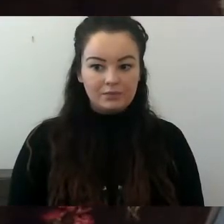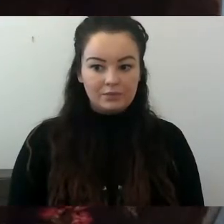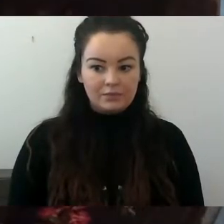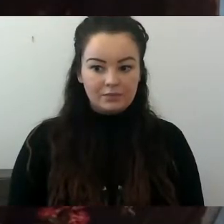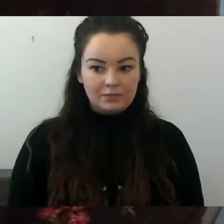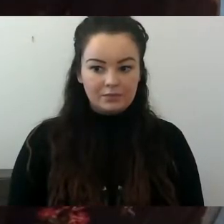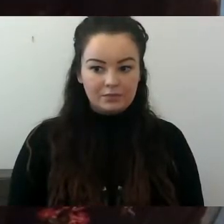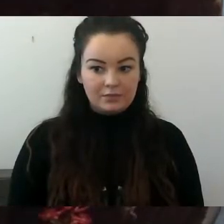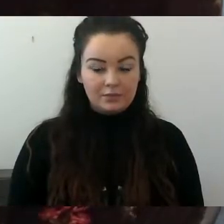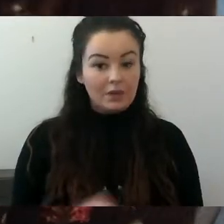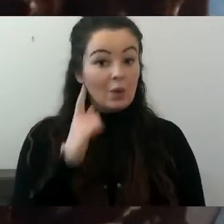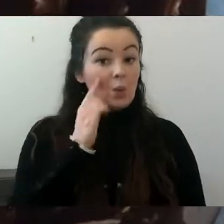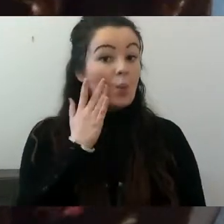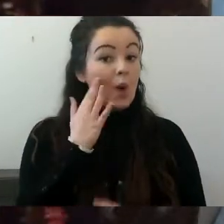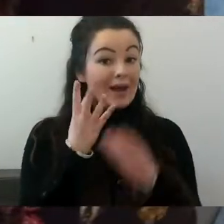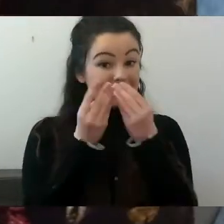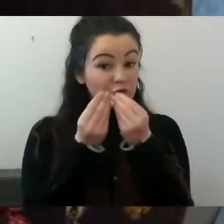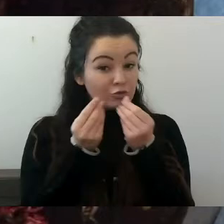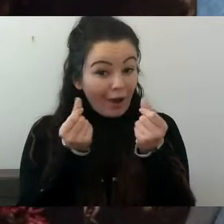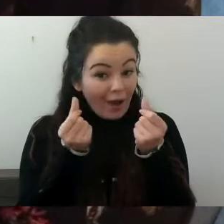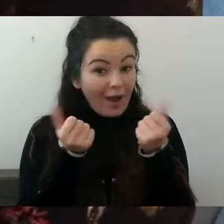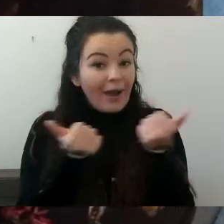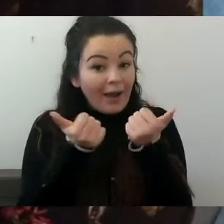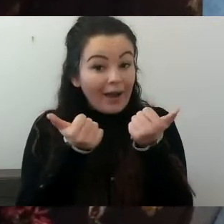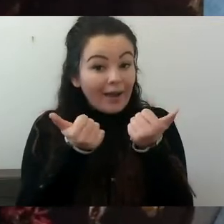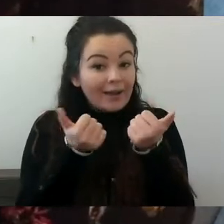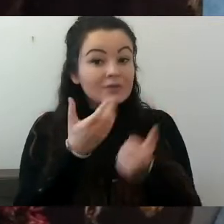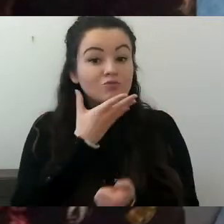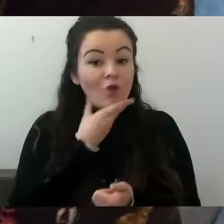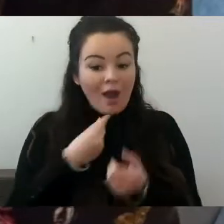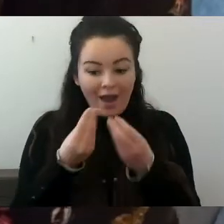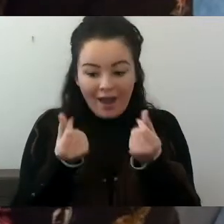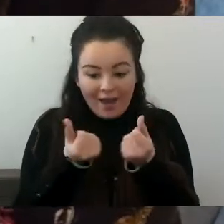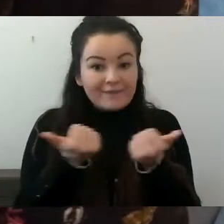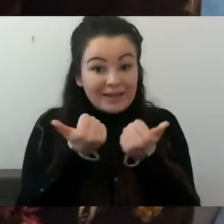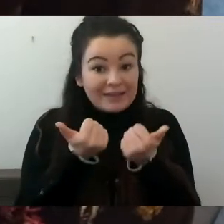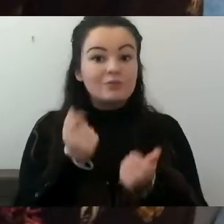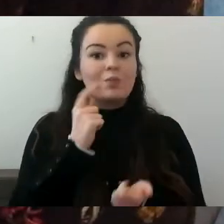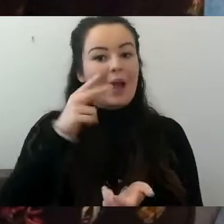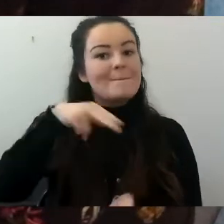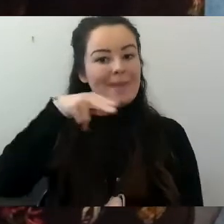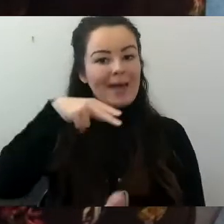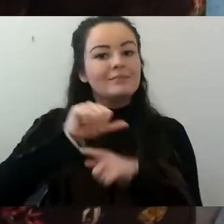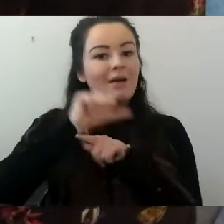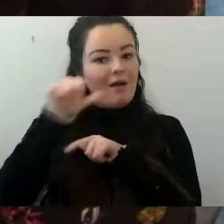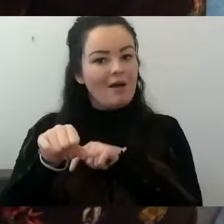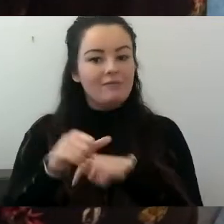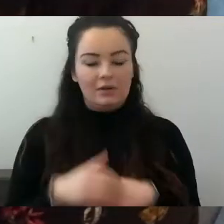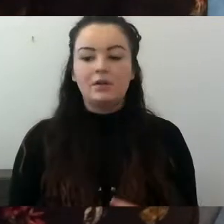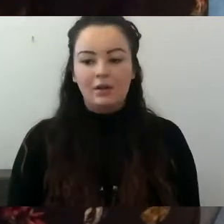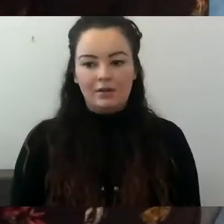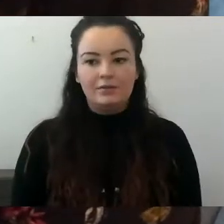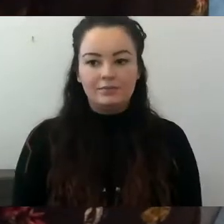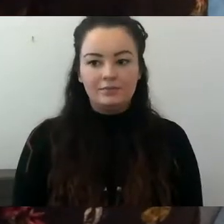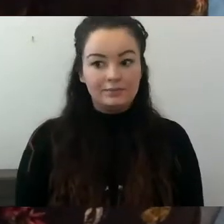so I can fit another piece of pasta in, and when this dries we can paint it.